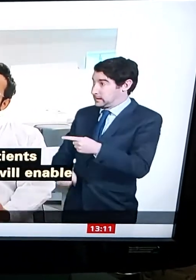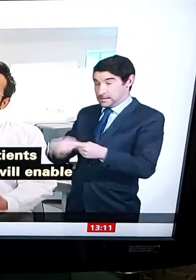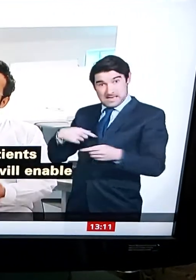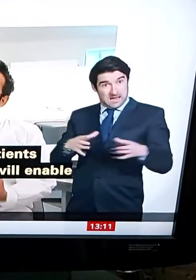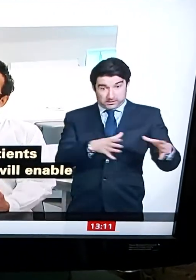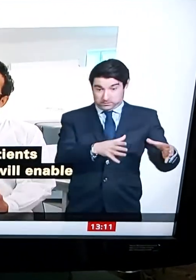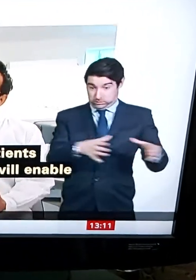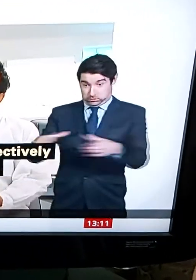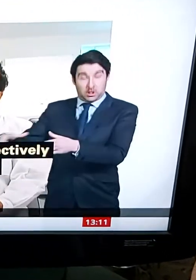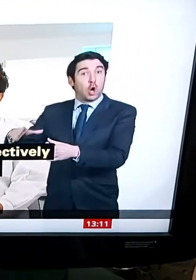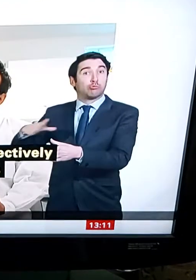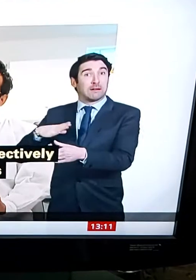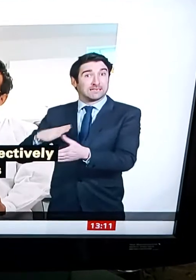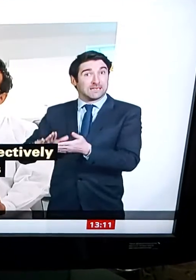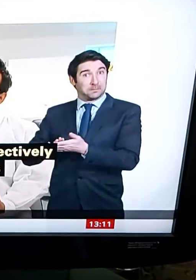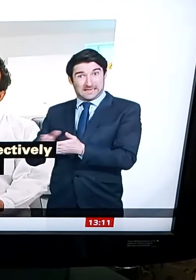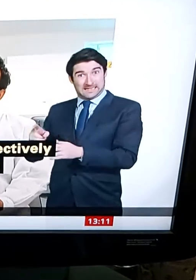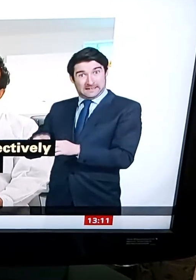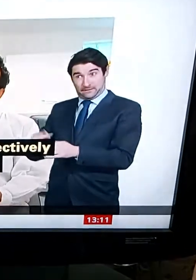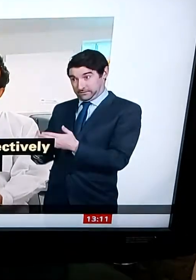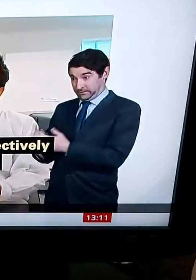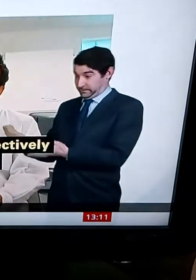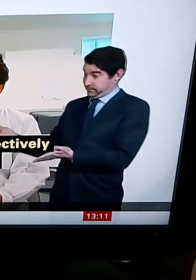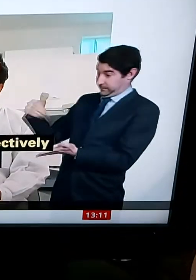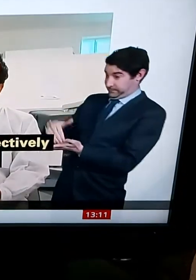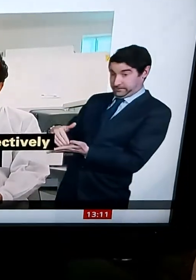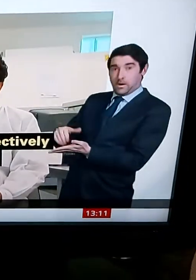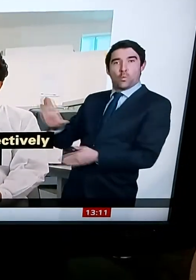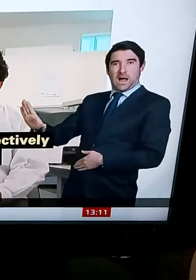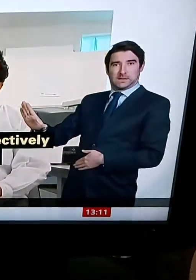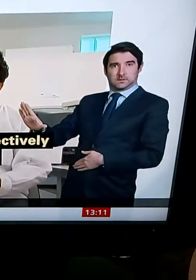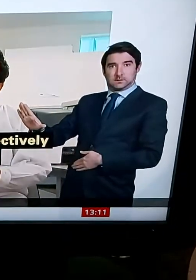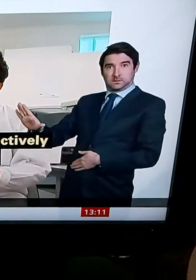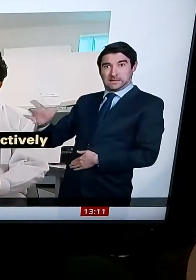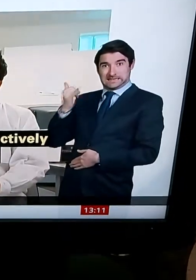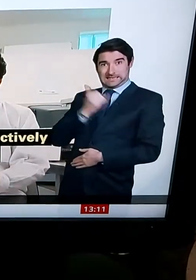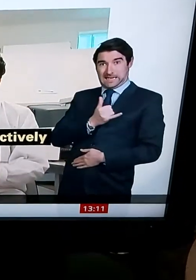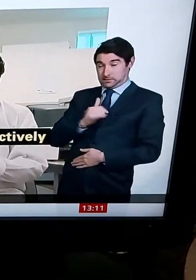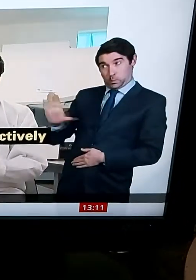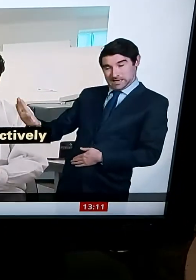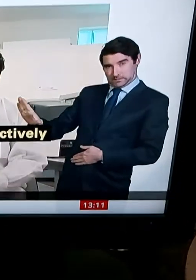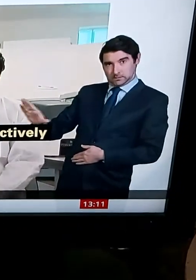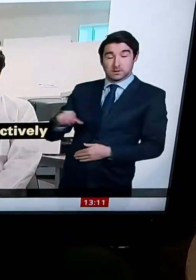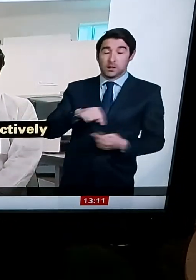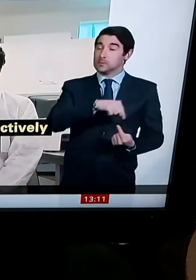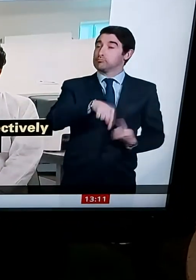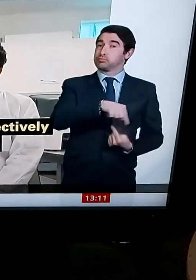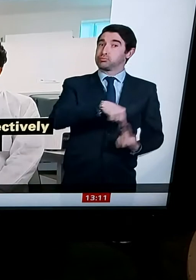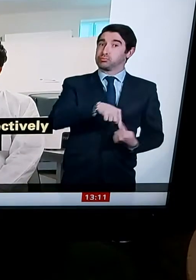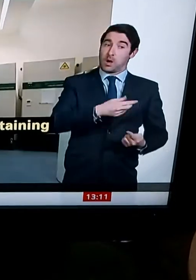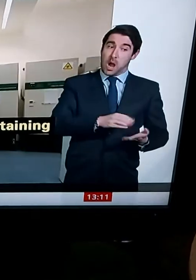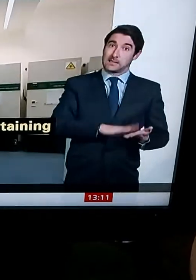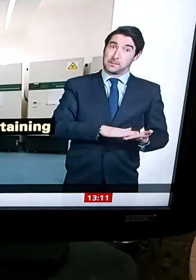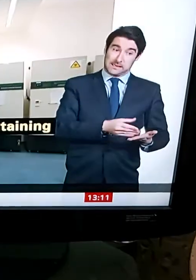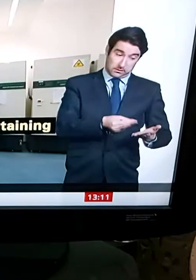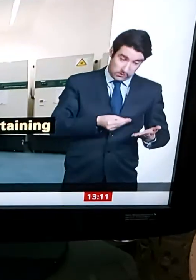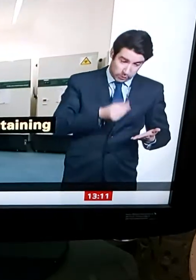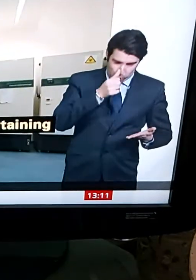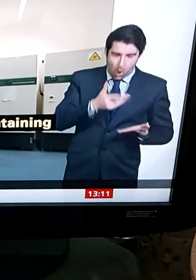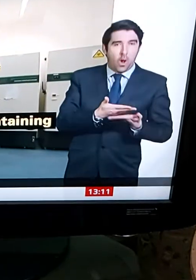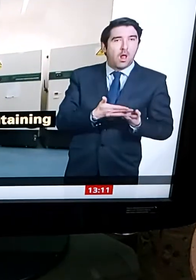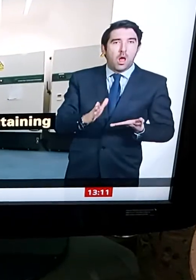to triage much more effectively at the front door, and that's going to be critical to maintaining safe and effective care for these individuals.